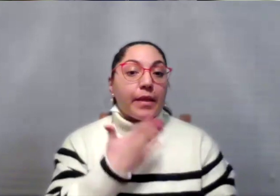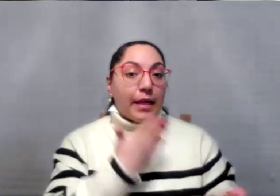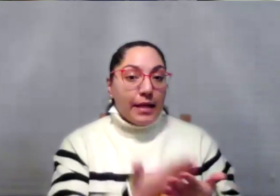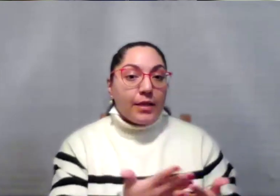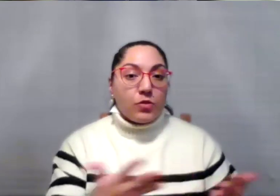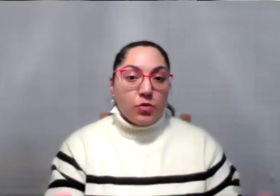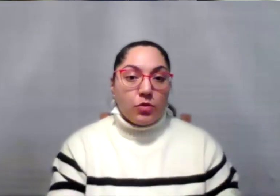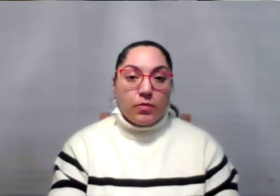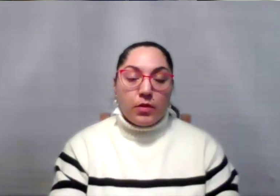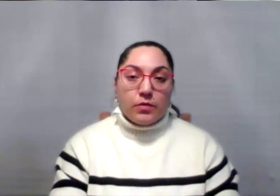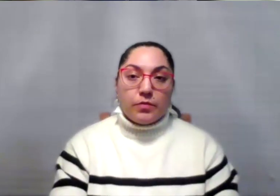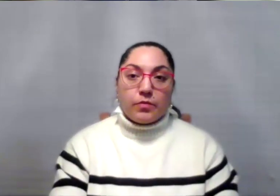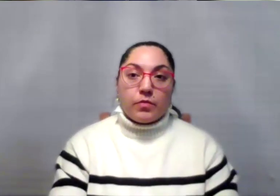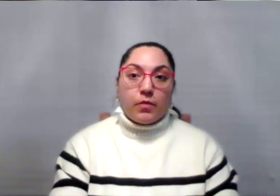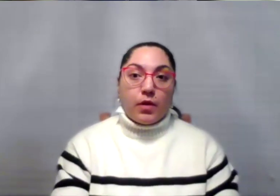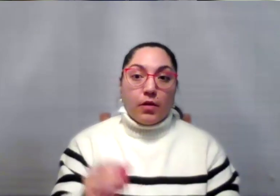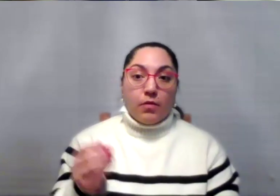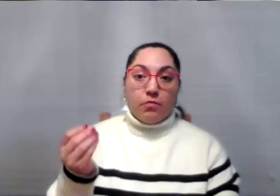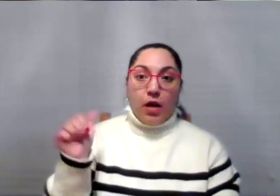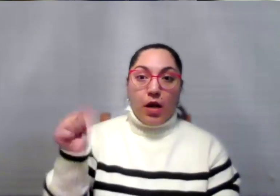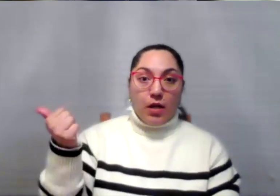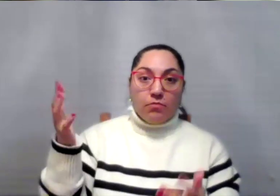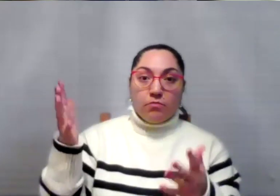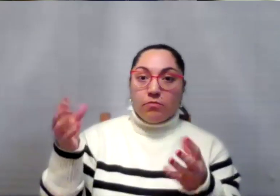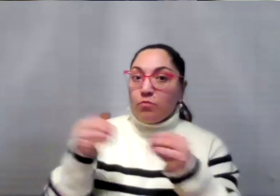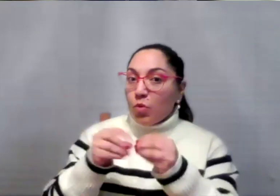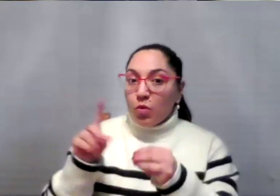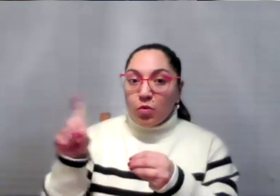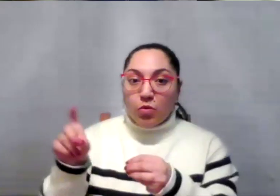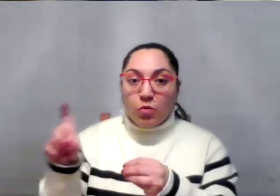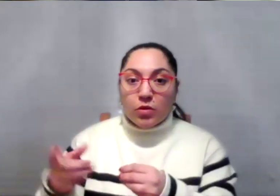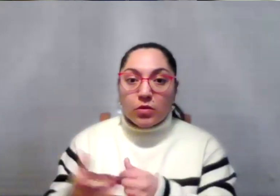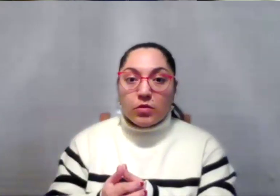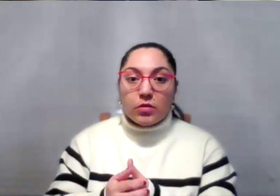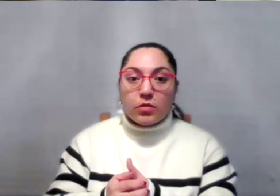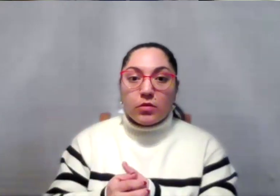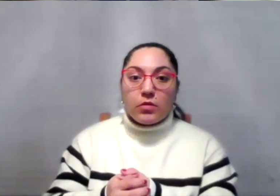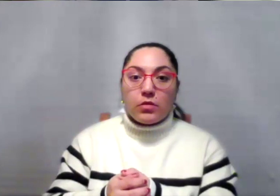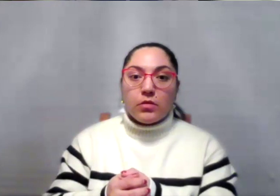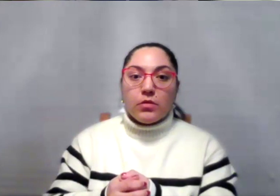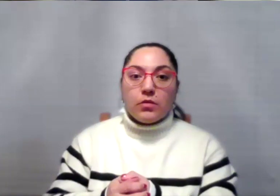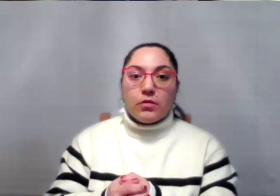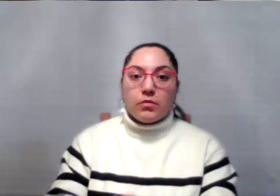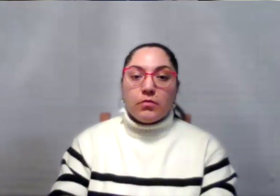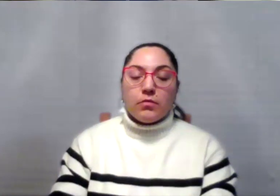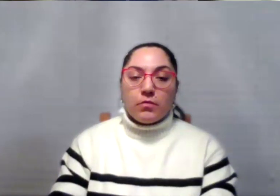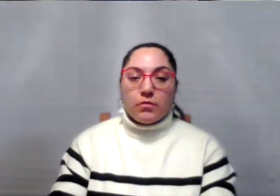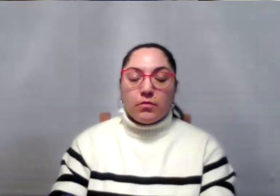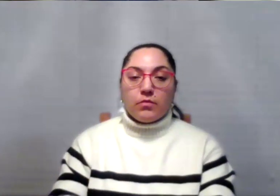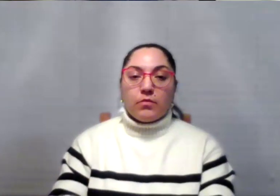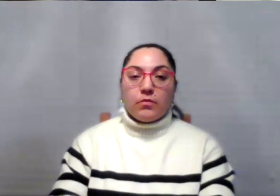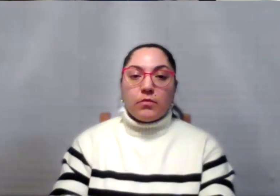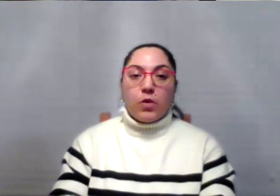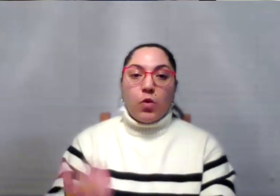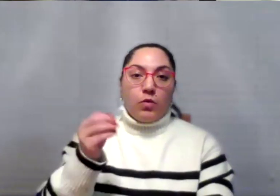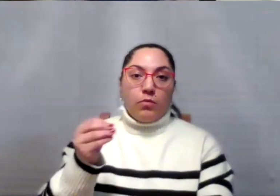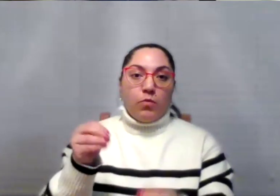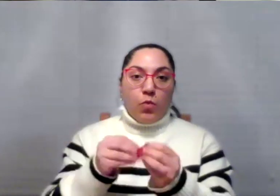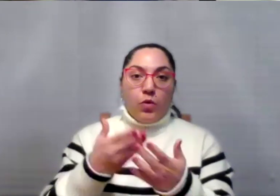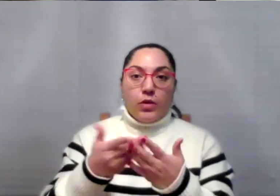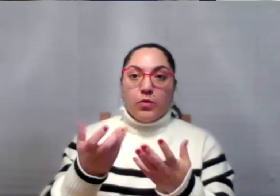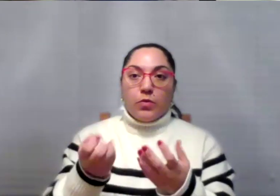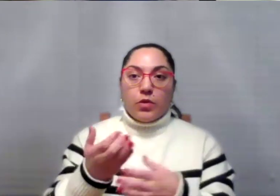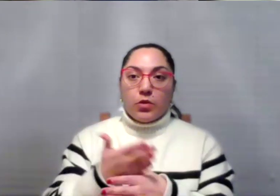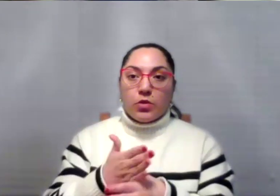So, any last questions before we wrap it up, or any last things you'd like to share, Alex or